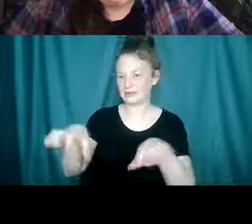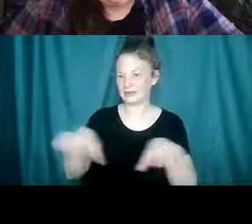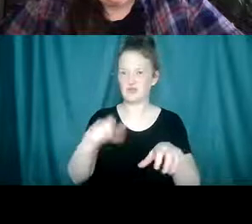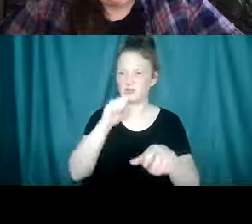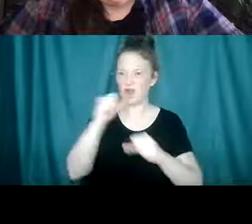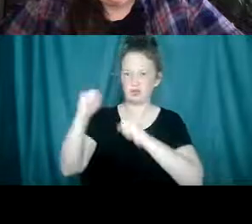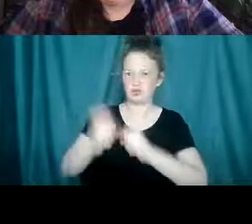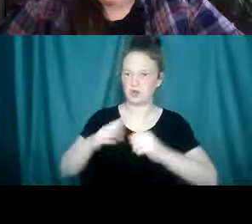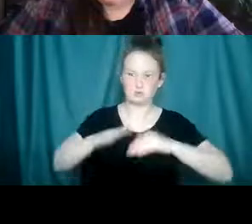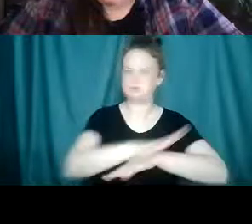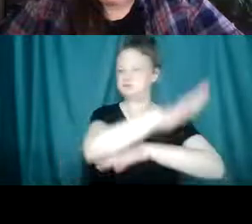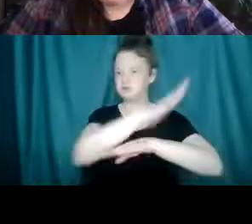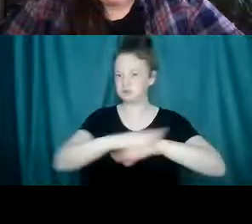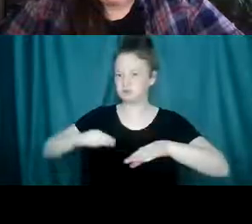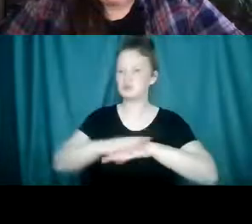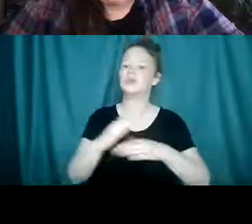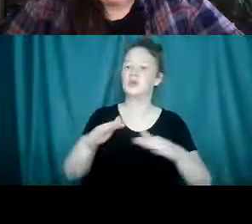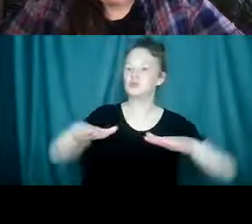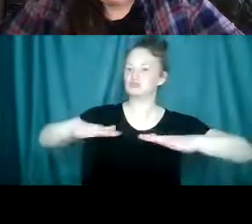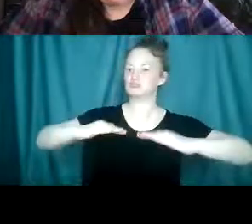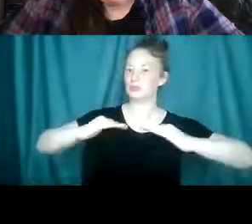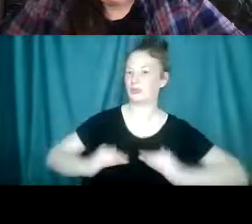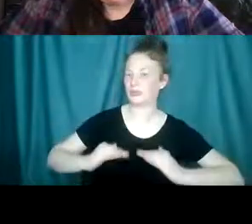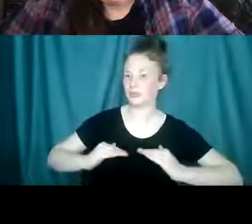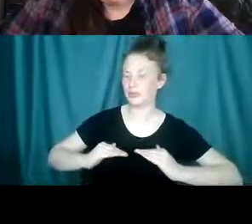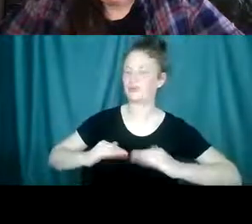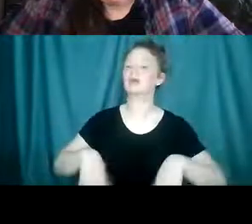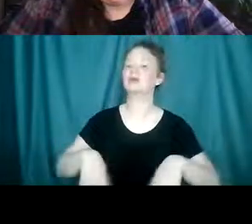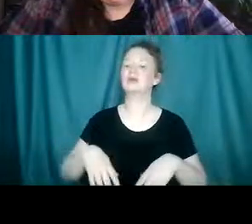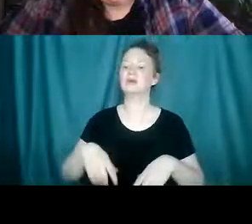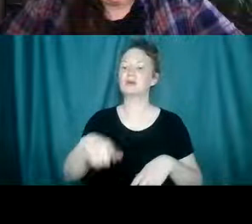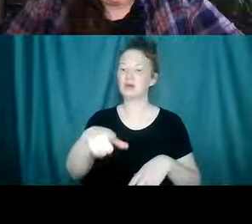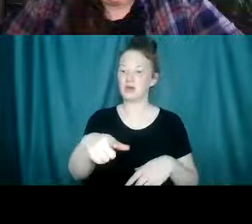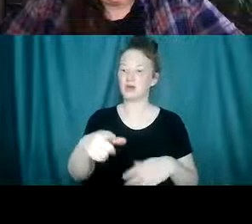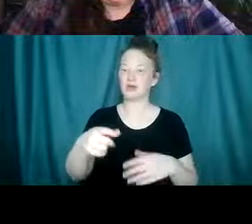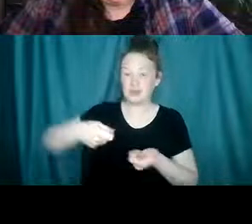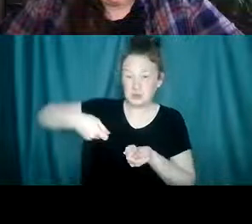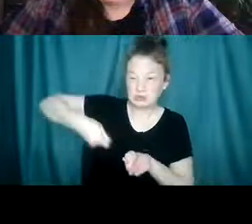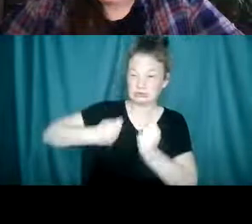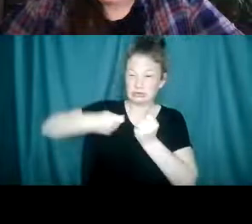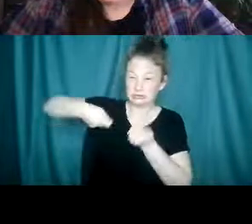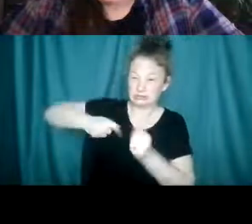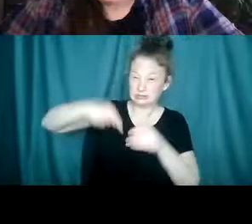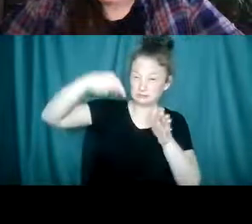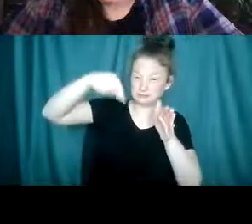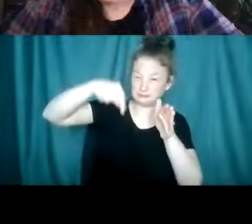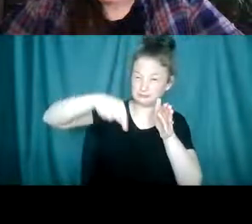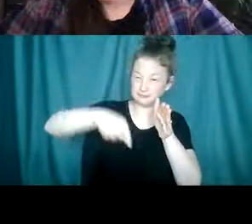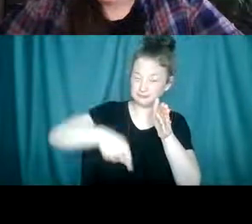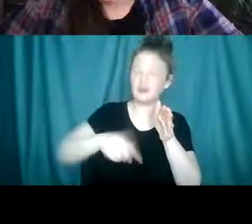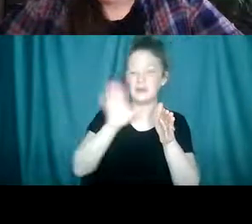shallow marine, and wherever there is shallow marine, if you dig really deep into the earth, you will find